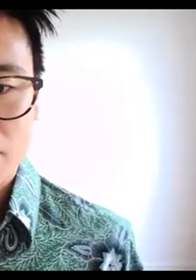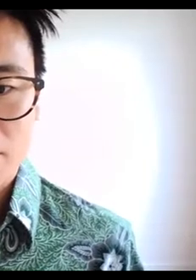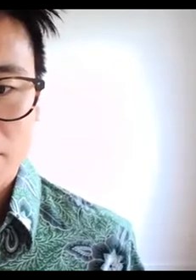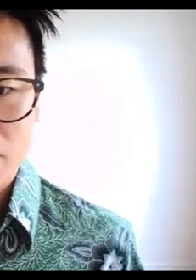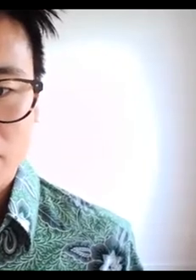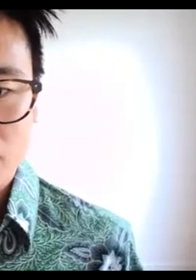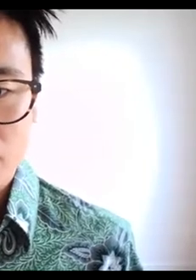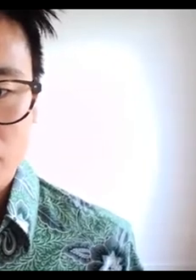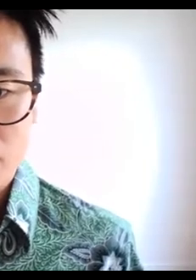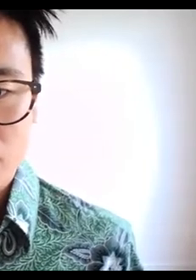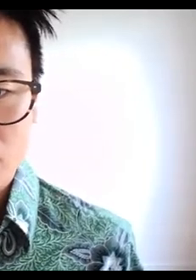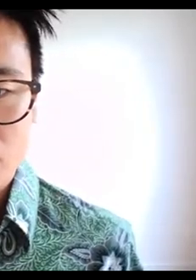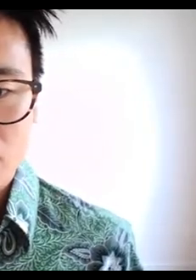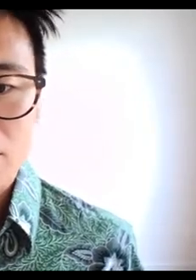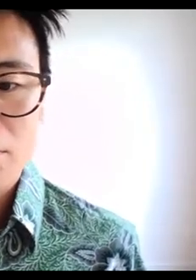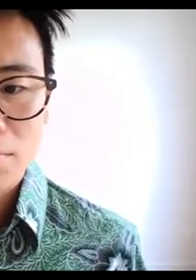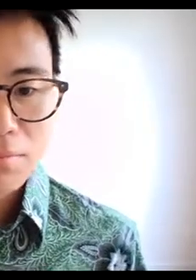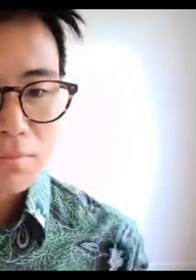Hi, this is Ashley.